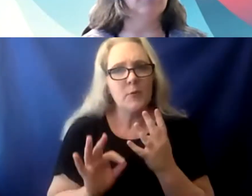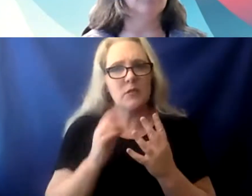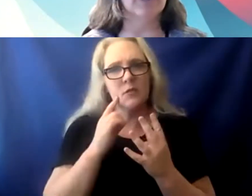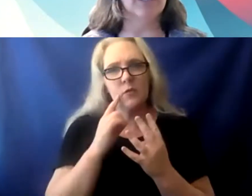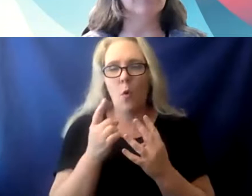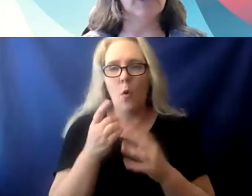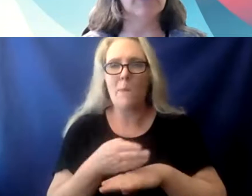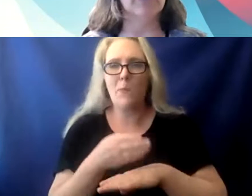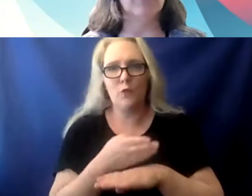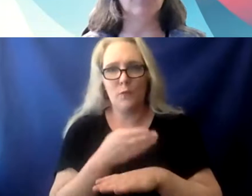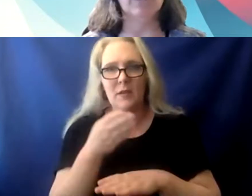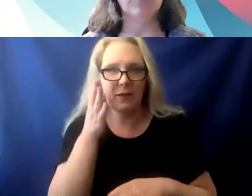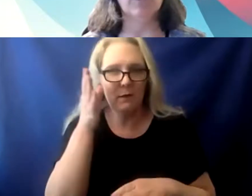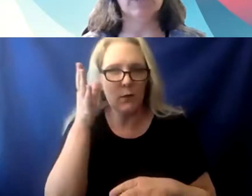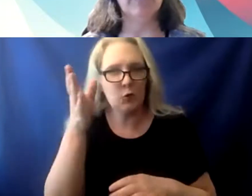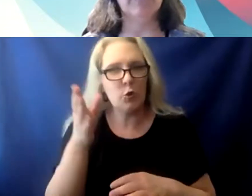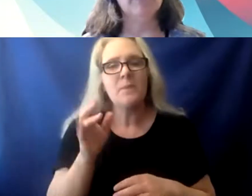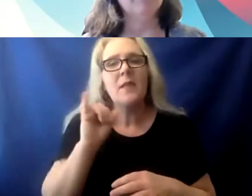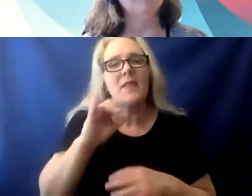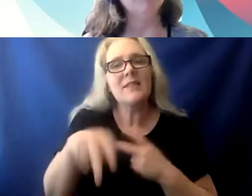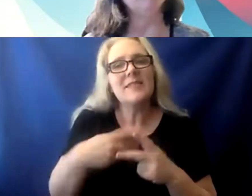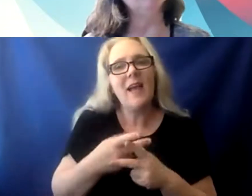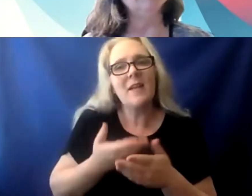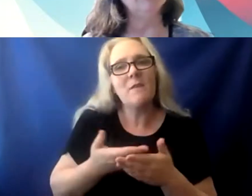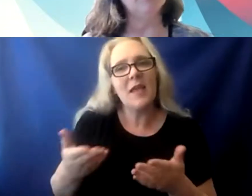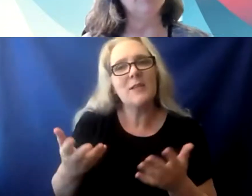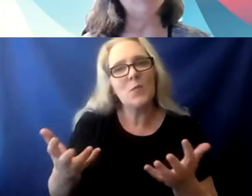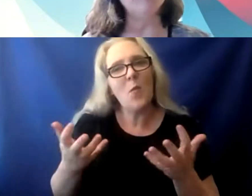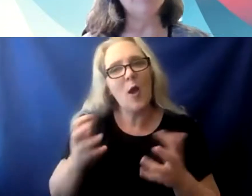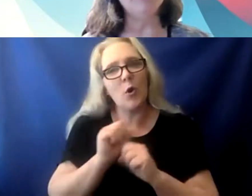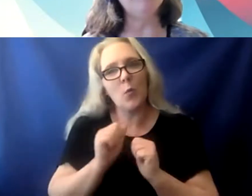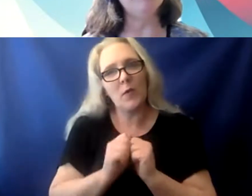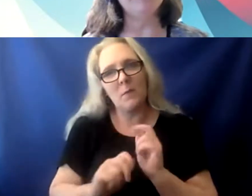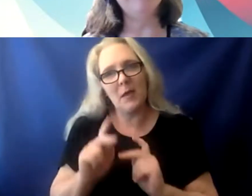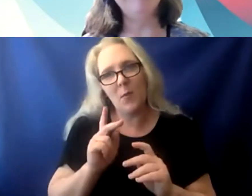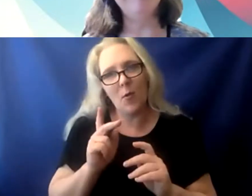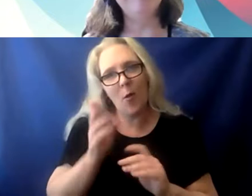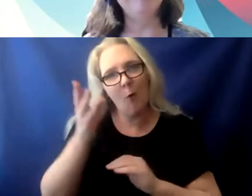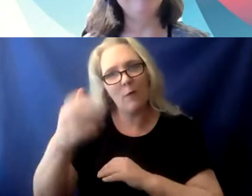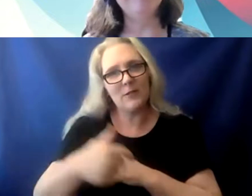And those are the kinds of things, again, that we want to be working with people over time to improve.